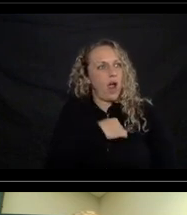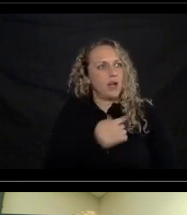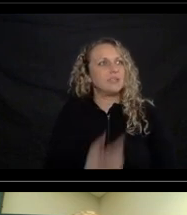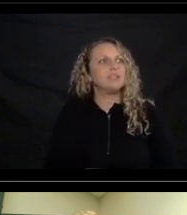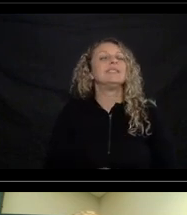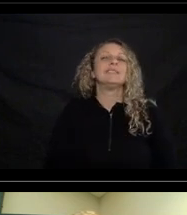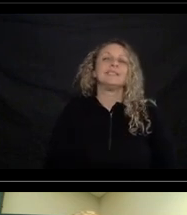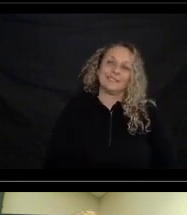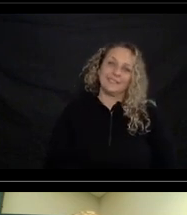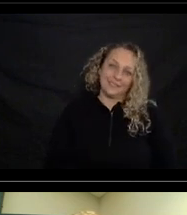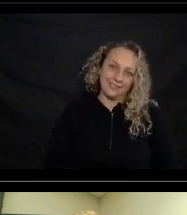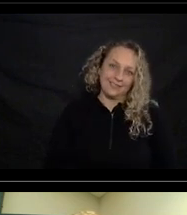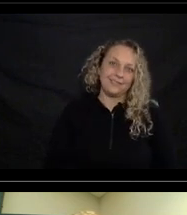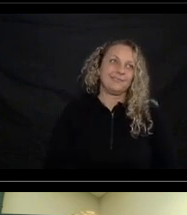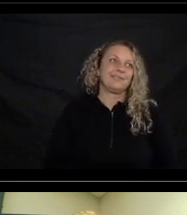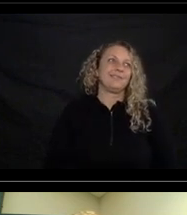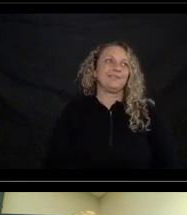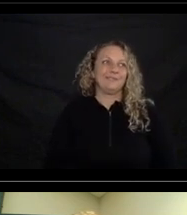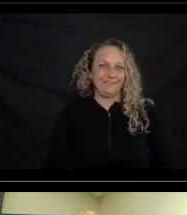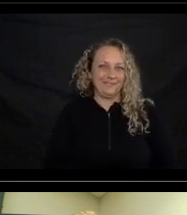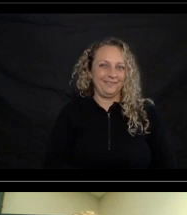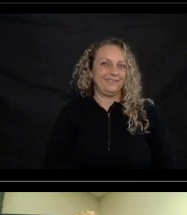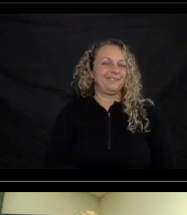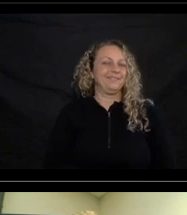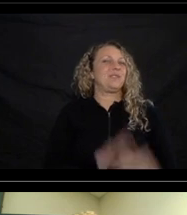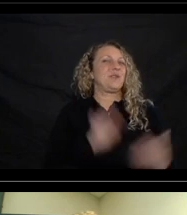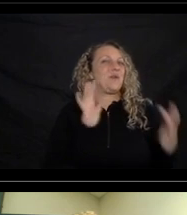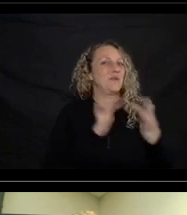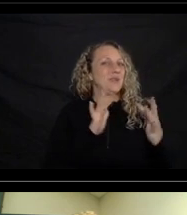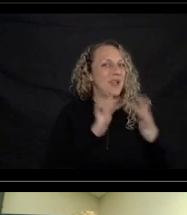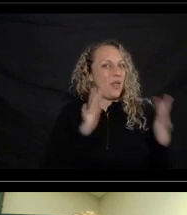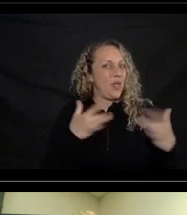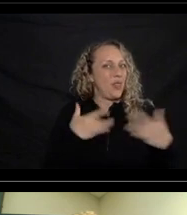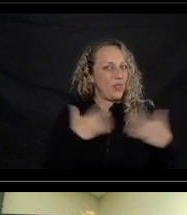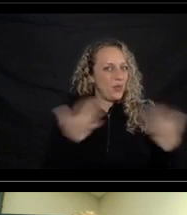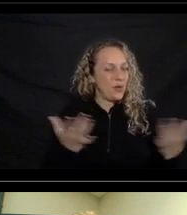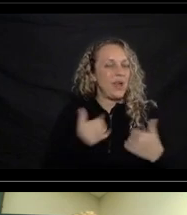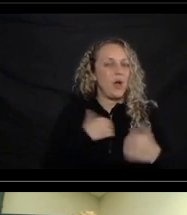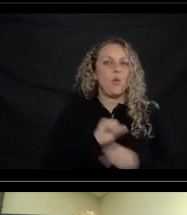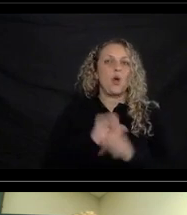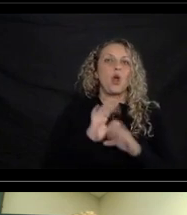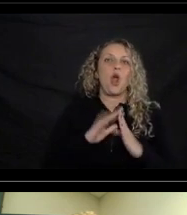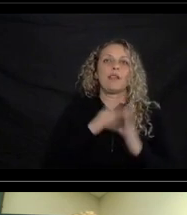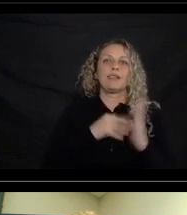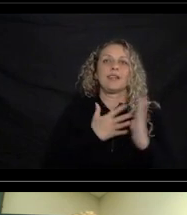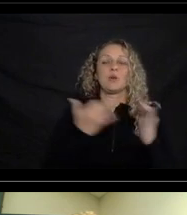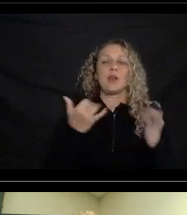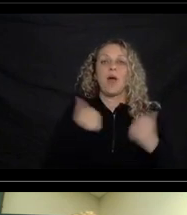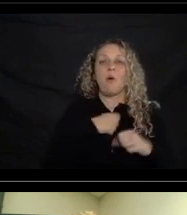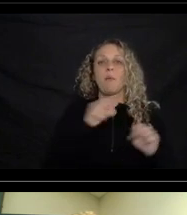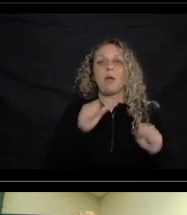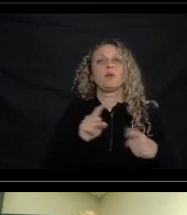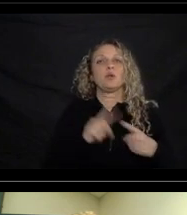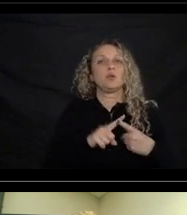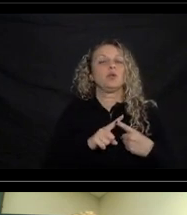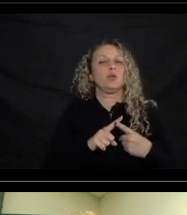us out? So we've done that. Casey has reached out. They're thrilled. We're working on the schedule now, but we will be able